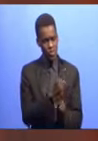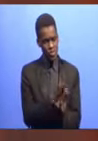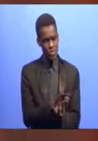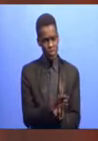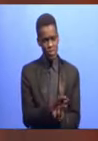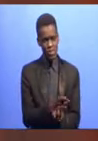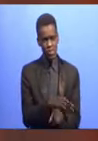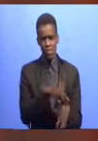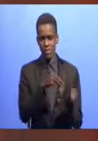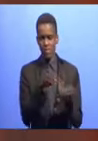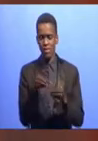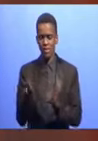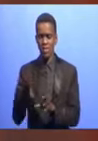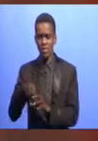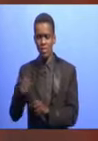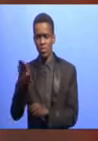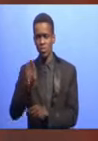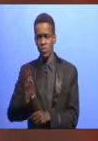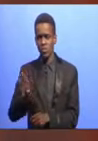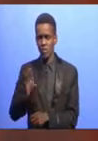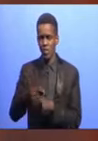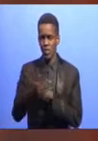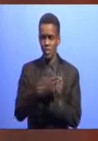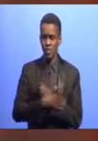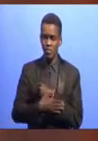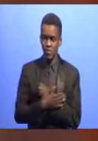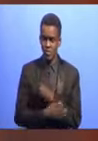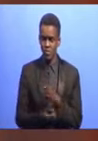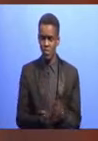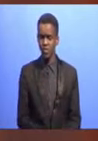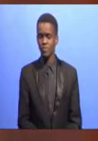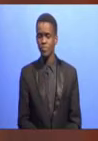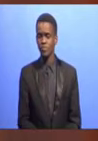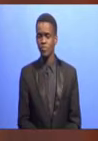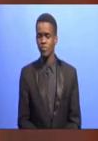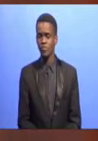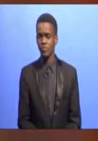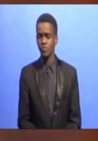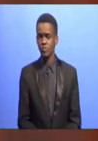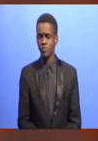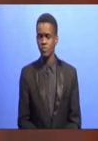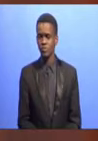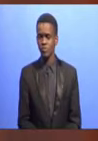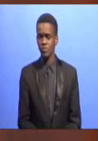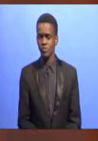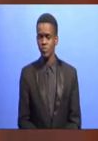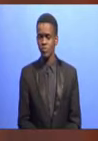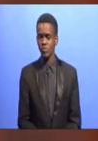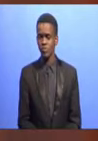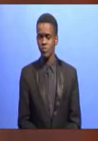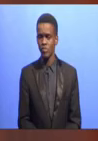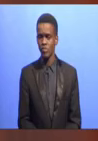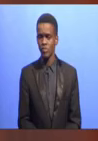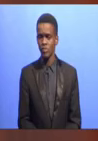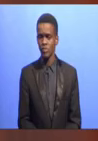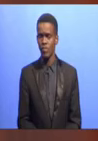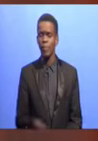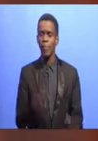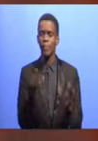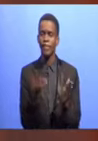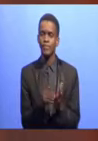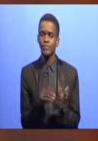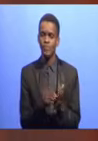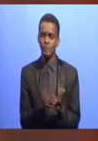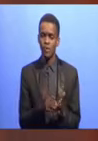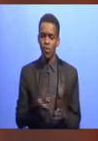gore ba na le financial muscle ebile ba na le setoko se e leng gore se teng se piled up se ready go tsamaya. E be re nna le ba e leng